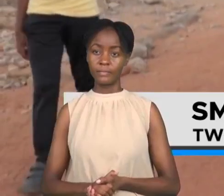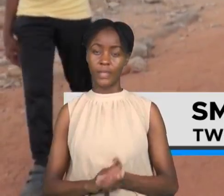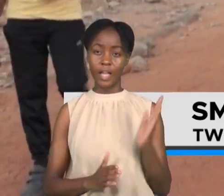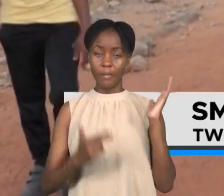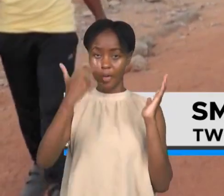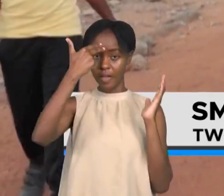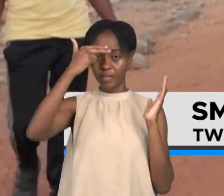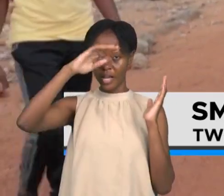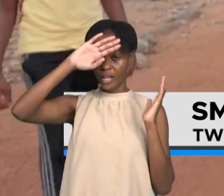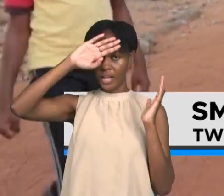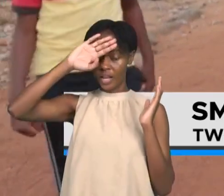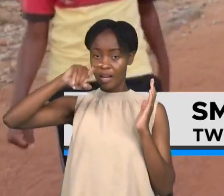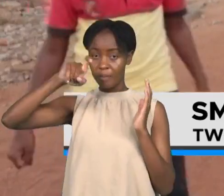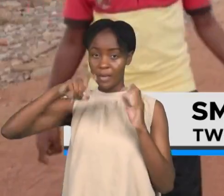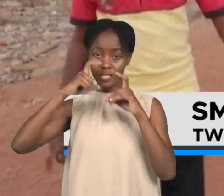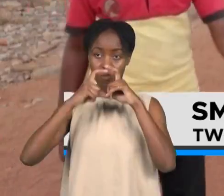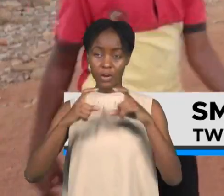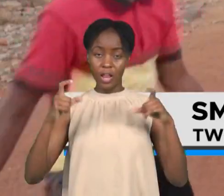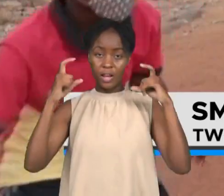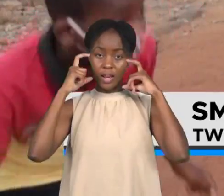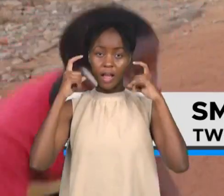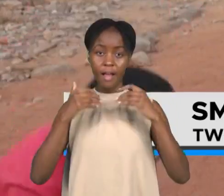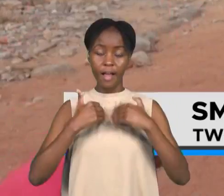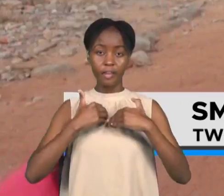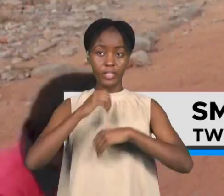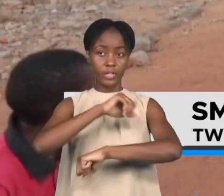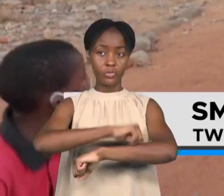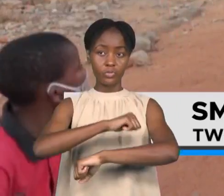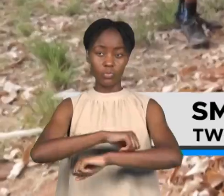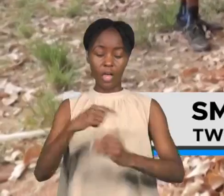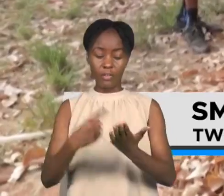Temperature checks and mandatory wearing of masks as schools in Ghana reopened for the